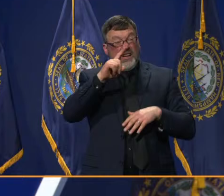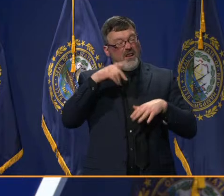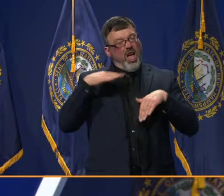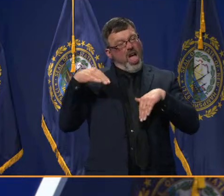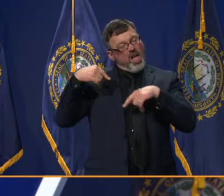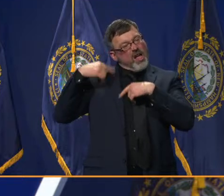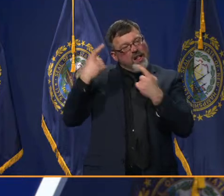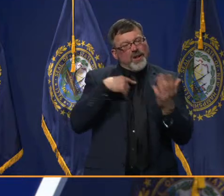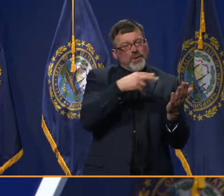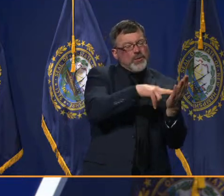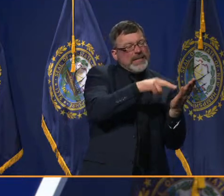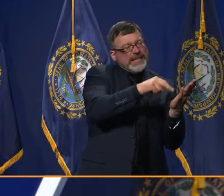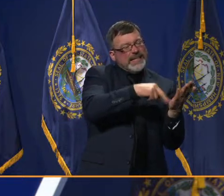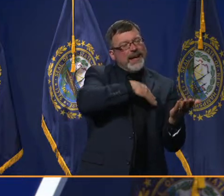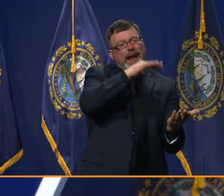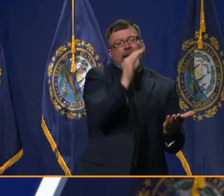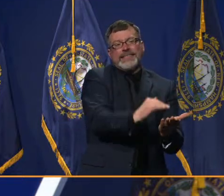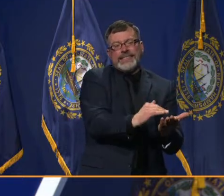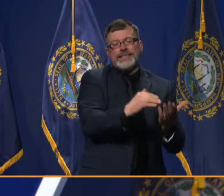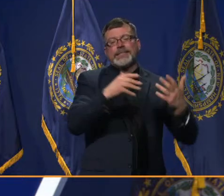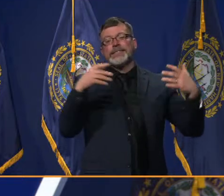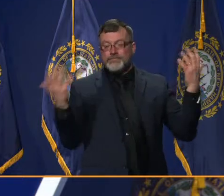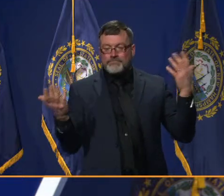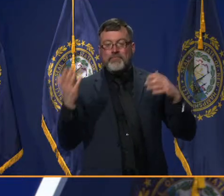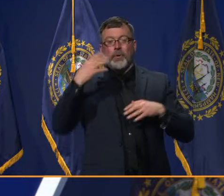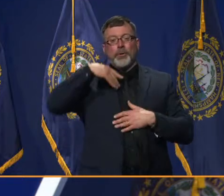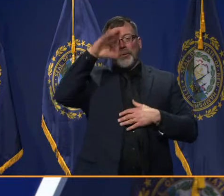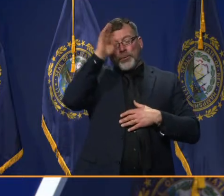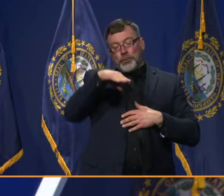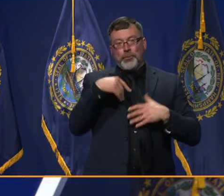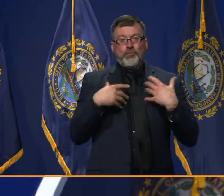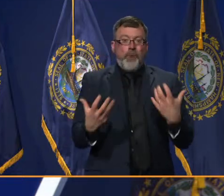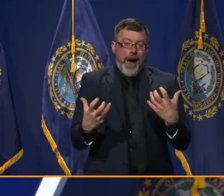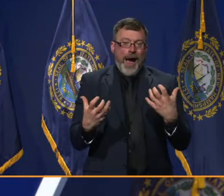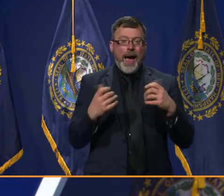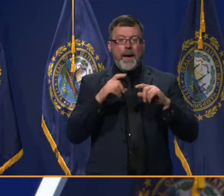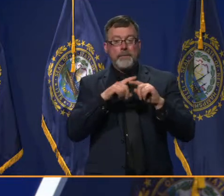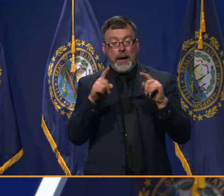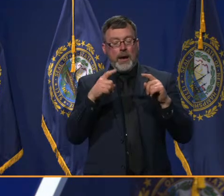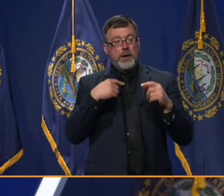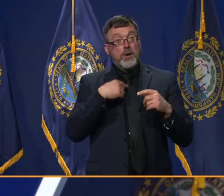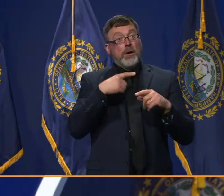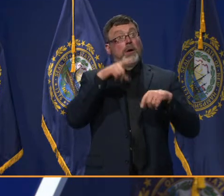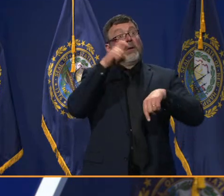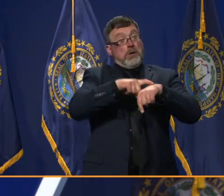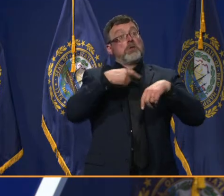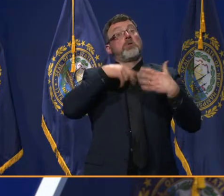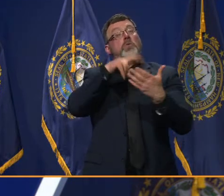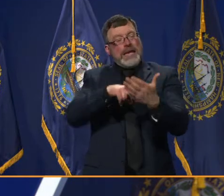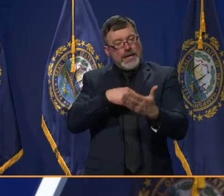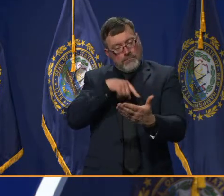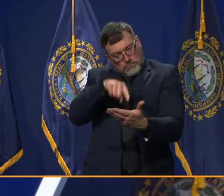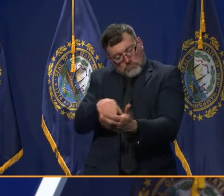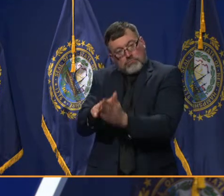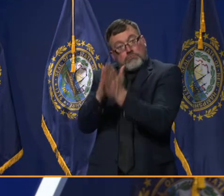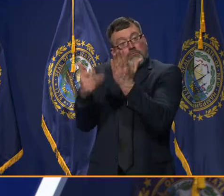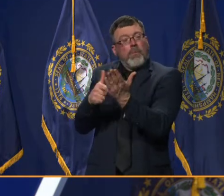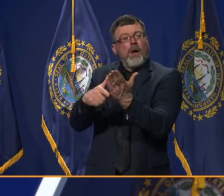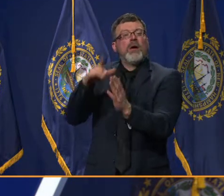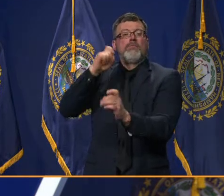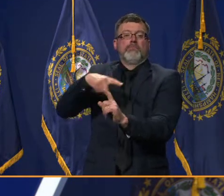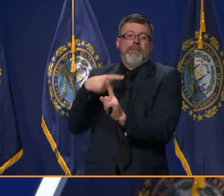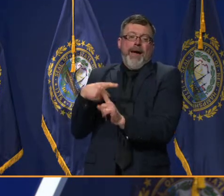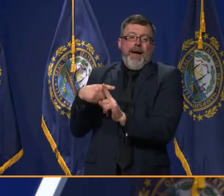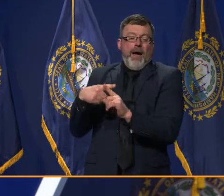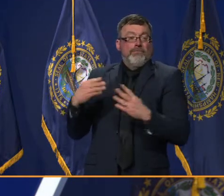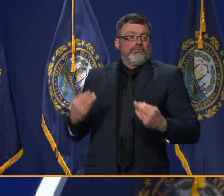to read more than we probably do, but when I could, I did try to make it something positive, something inspirational. I found myself diving